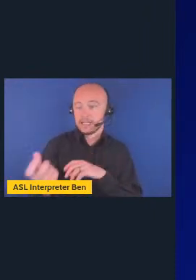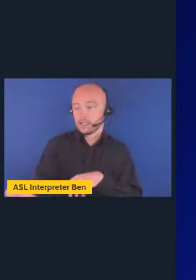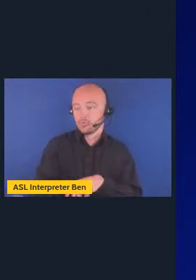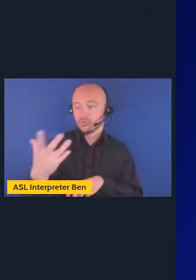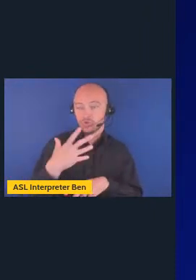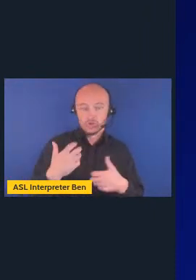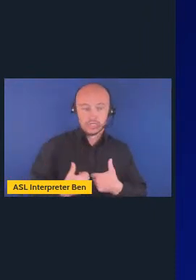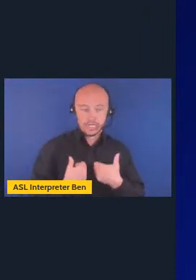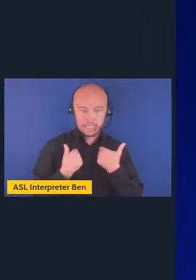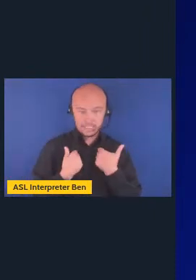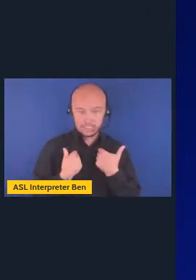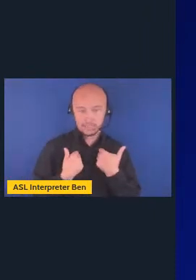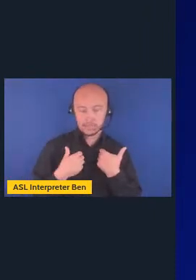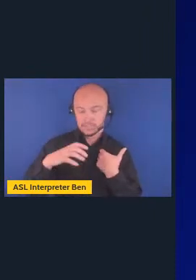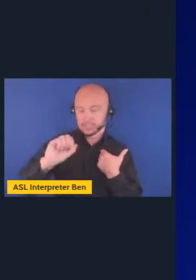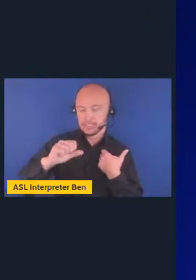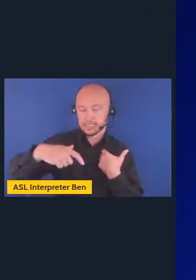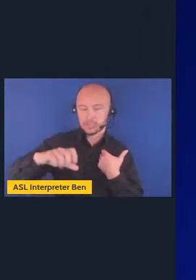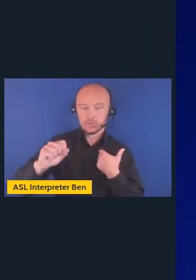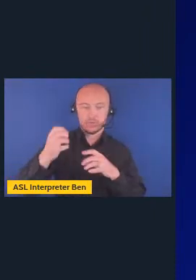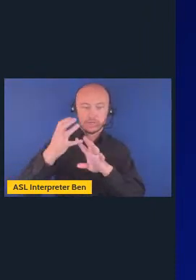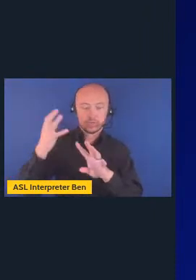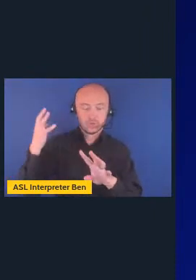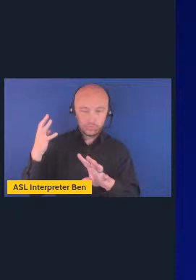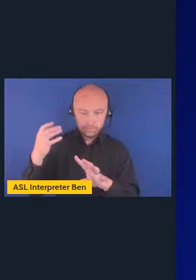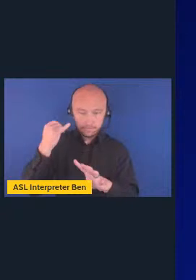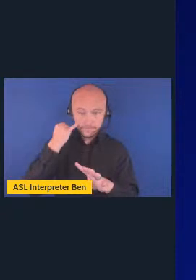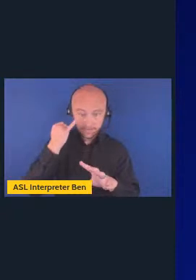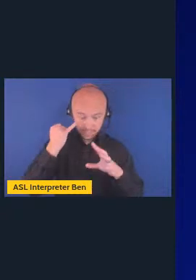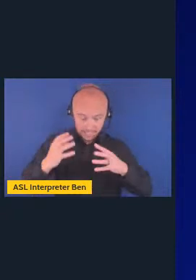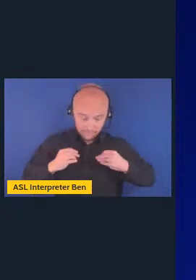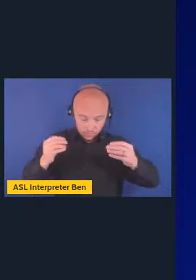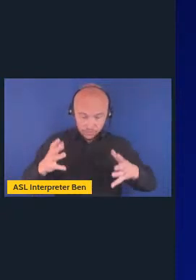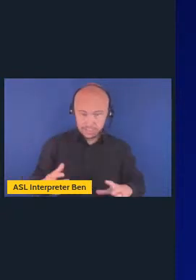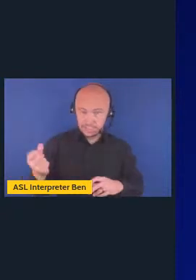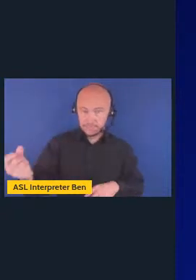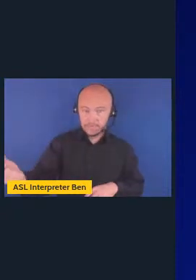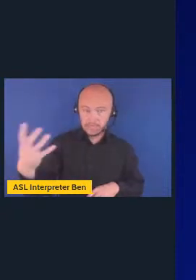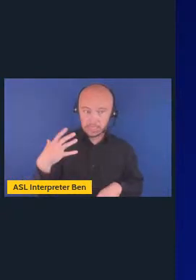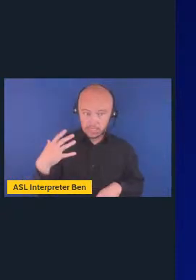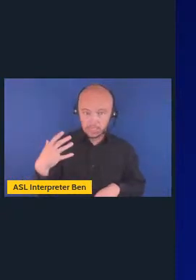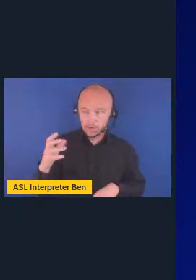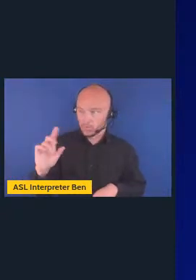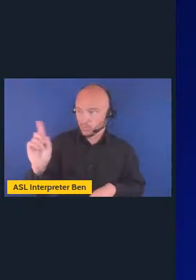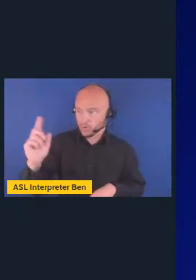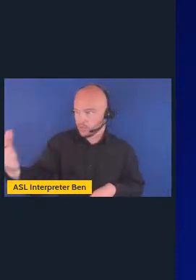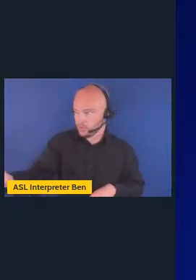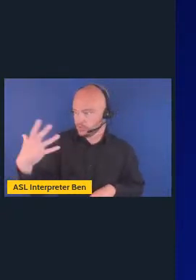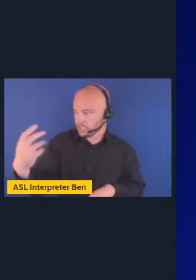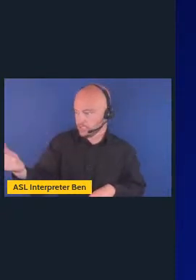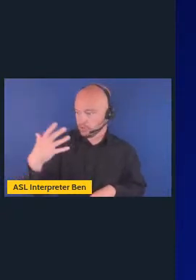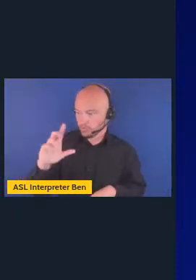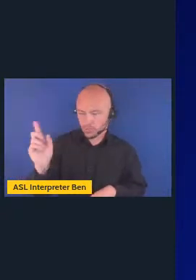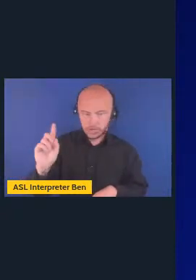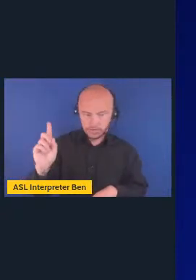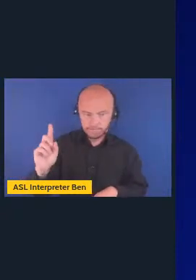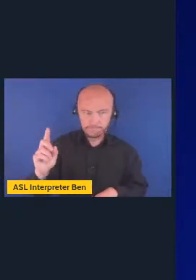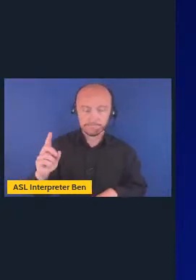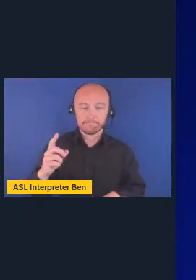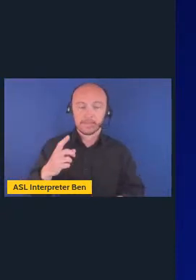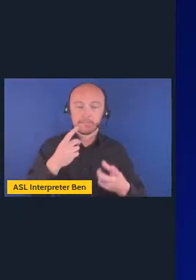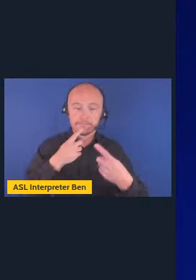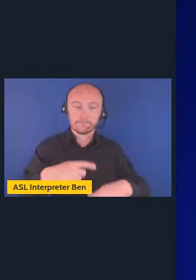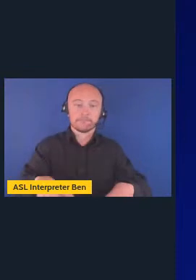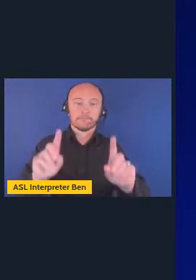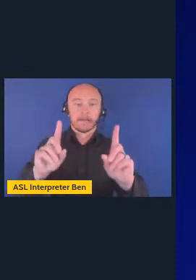an SQS queue. This allows any receivers of this message to have a place to send the responses back to. And finally, you define